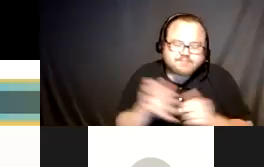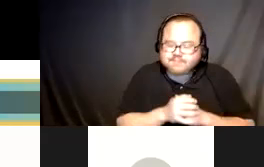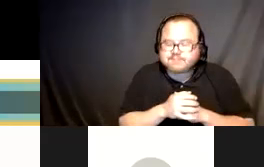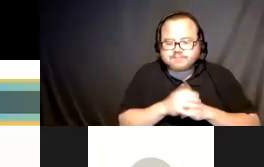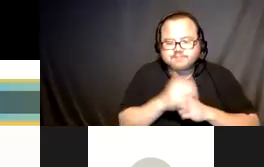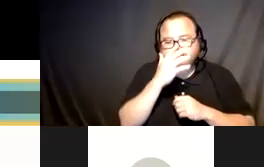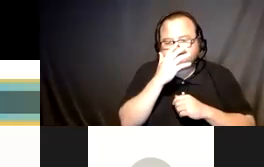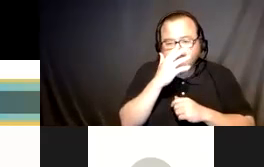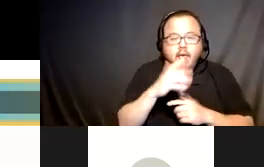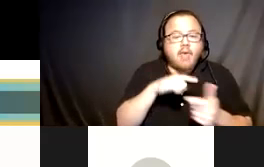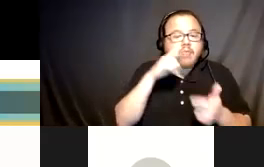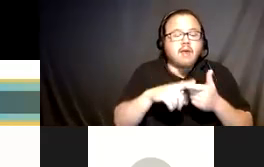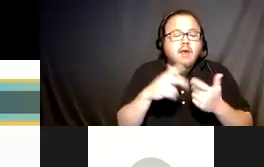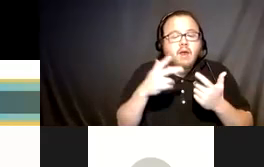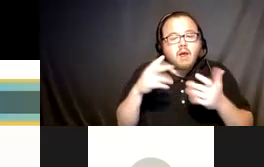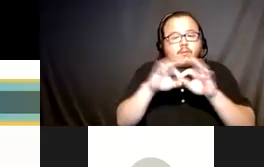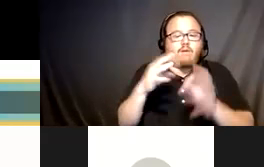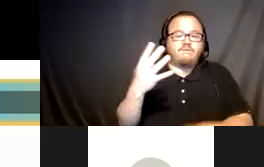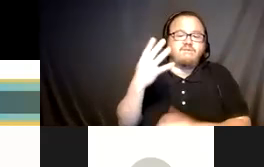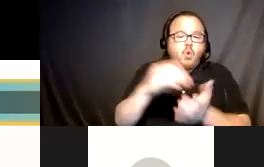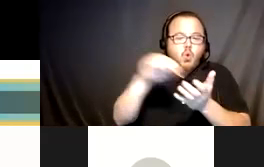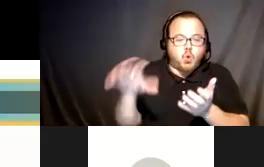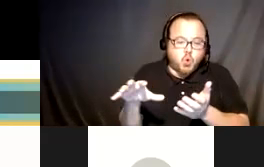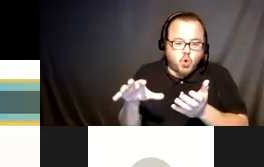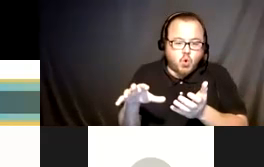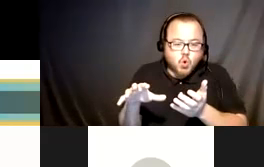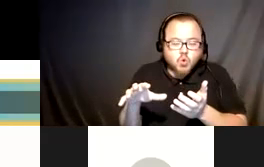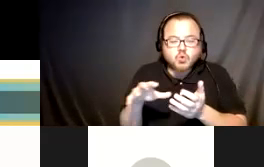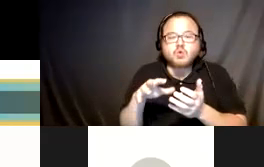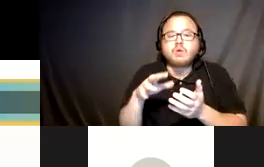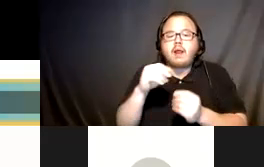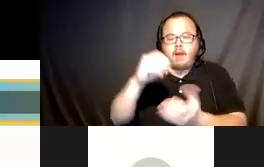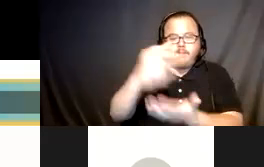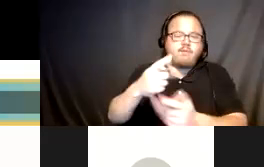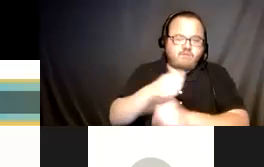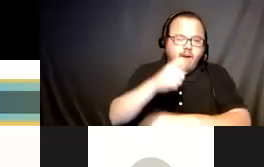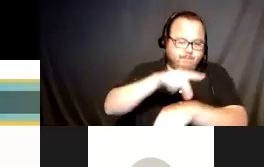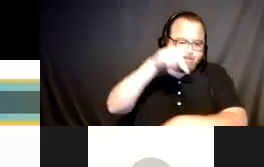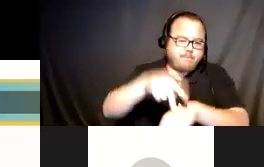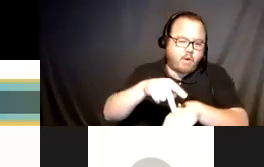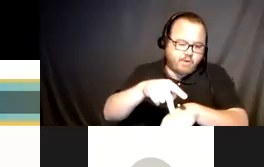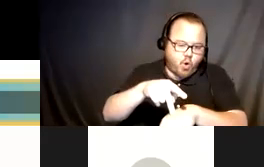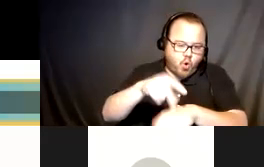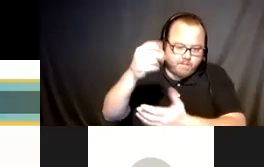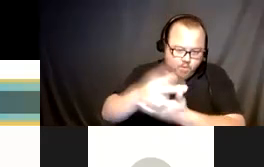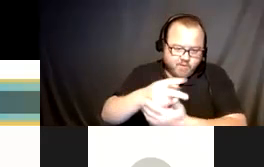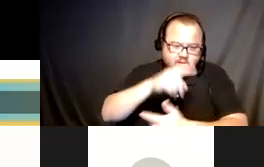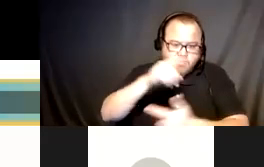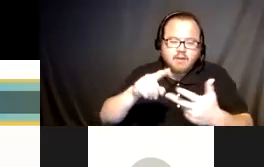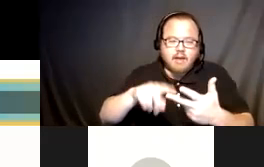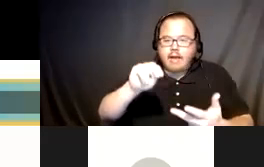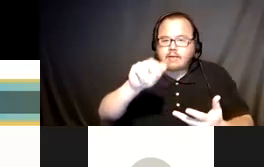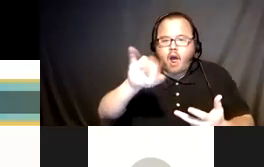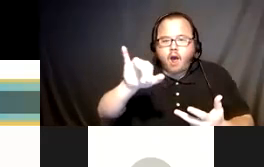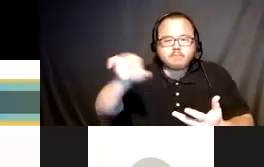then at least for students, and then you'll need approval of a principal, and then approval of the NAMI